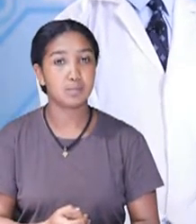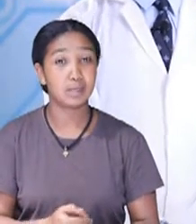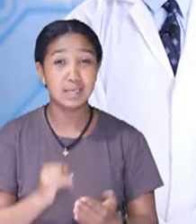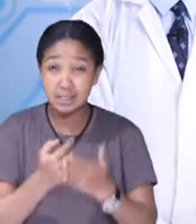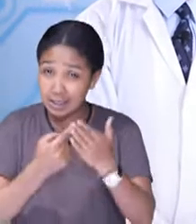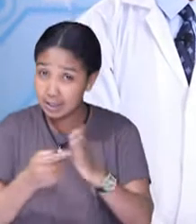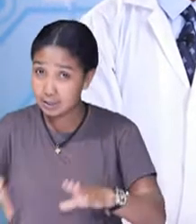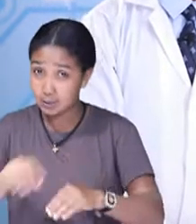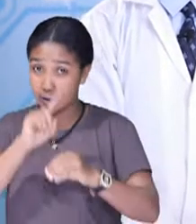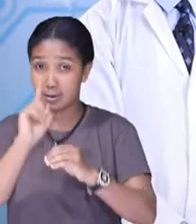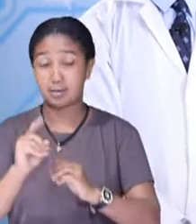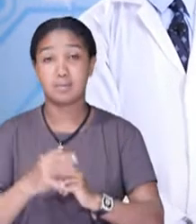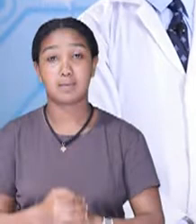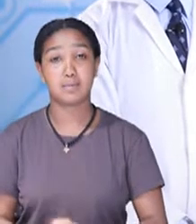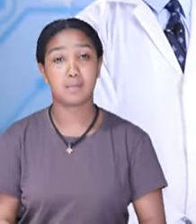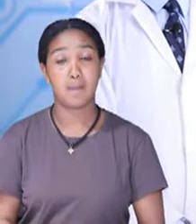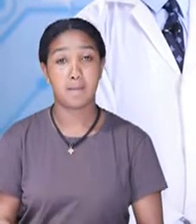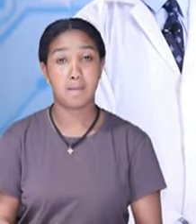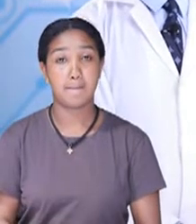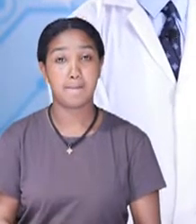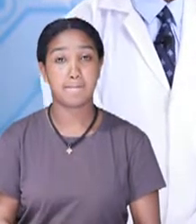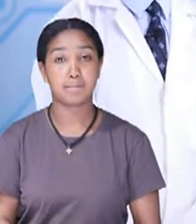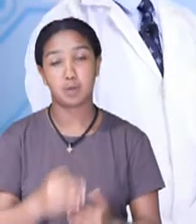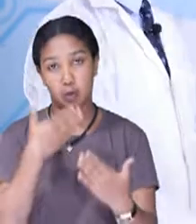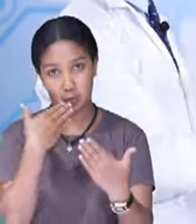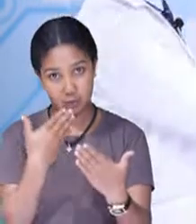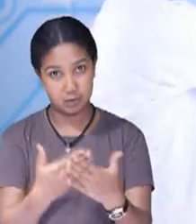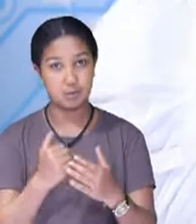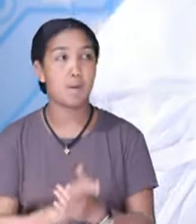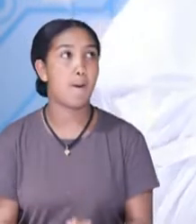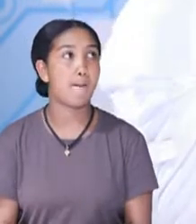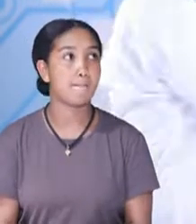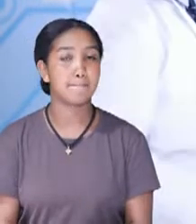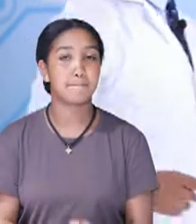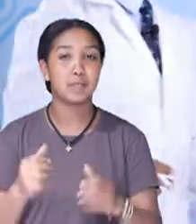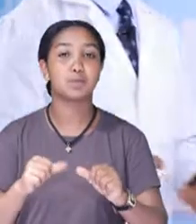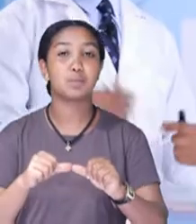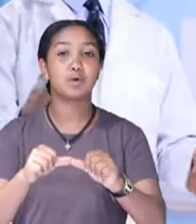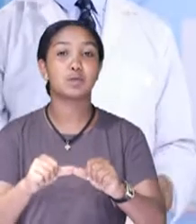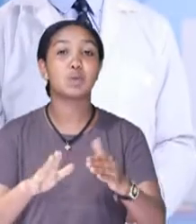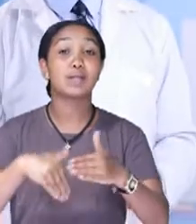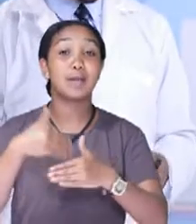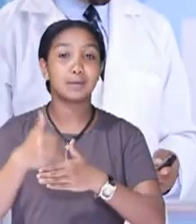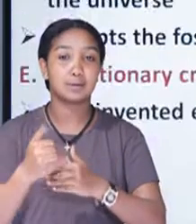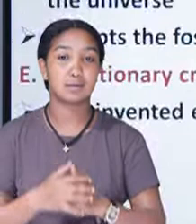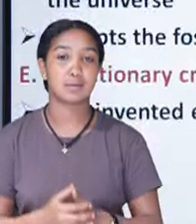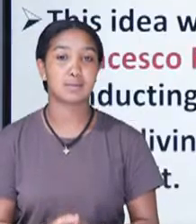Is it clear so far, students? Good. Let's proceed to the next